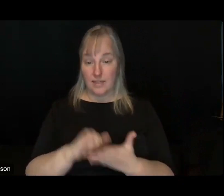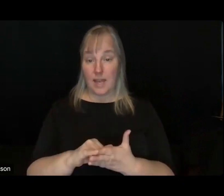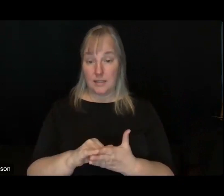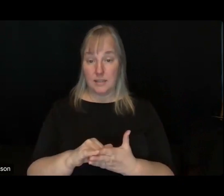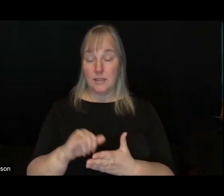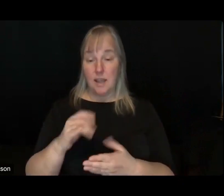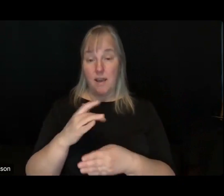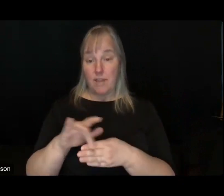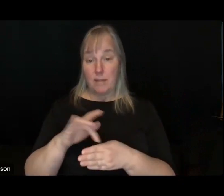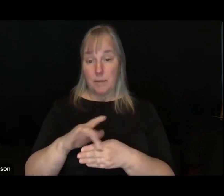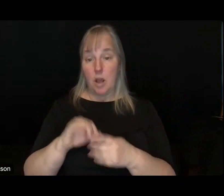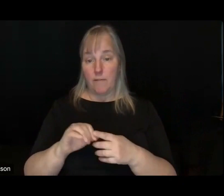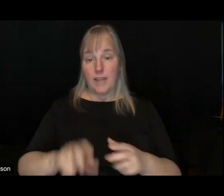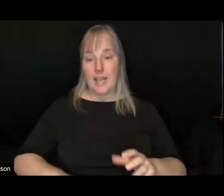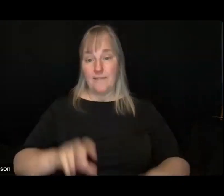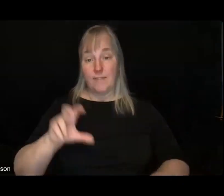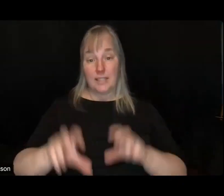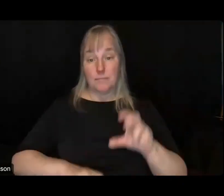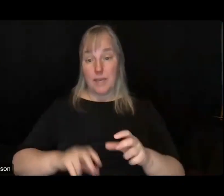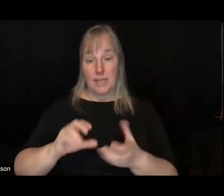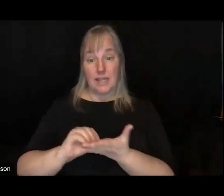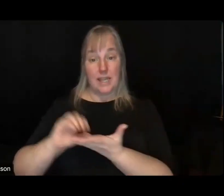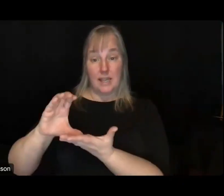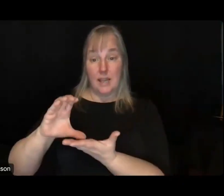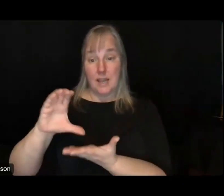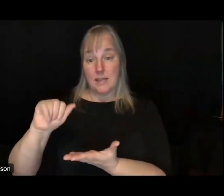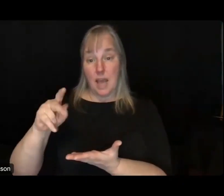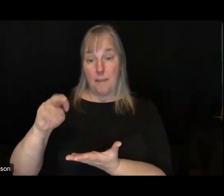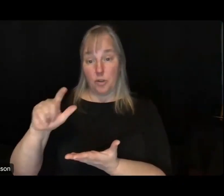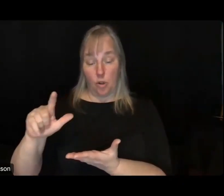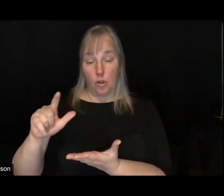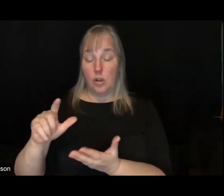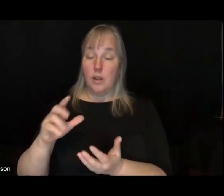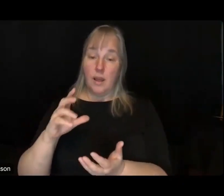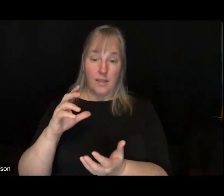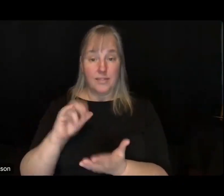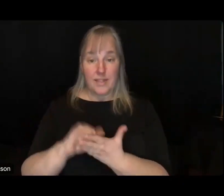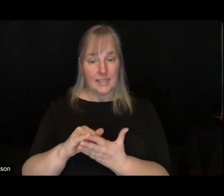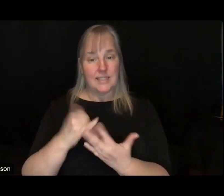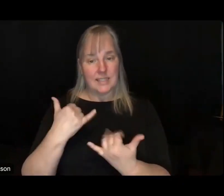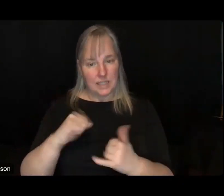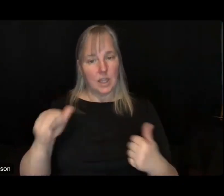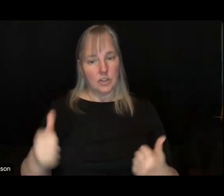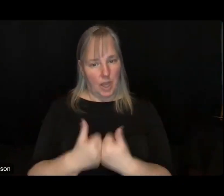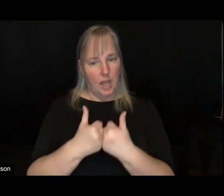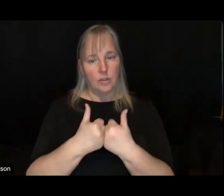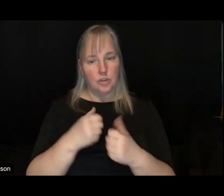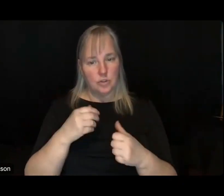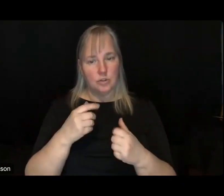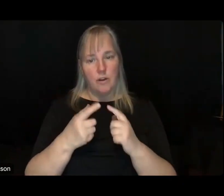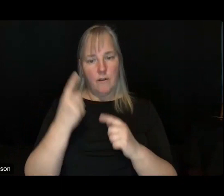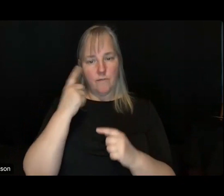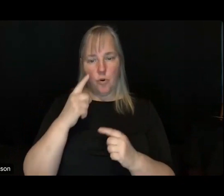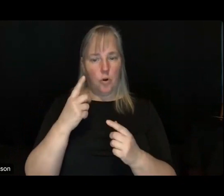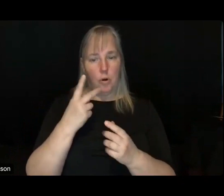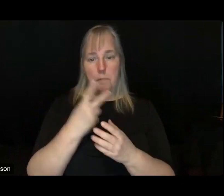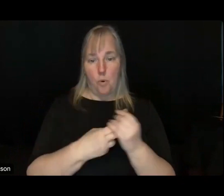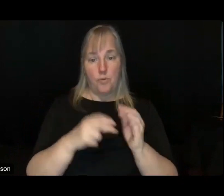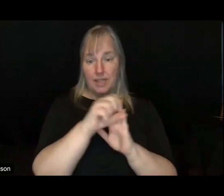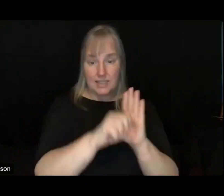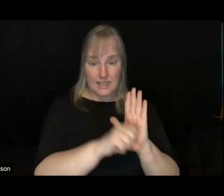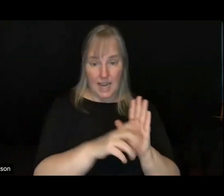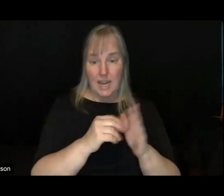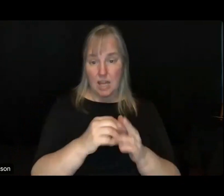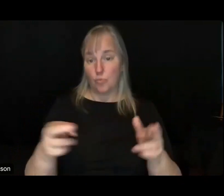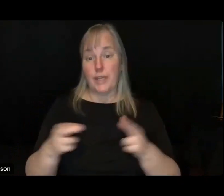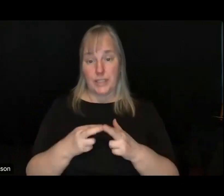of investment capital. And I think that may show up in one of the other questions, but that's still a challenge for the state and the region right now. For the